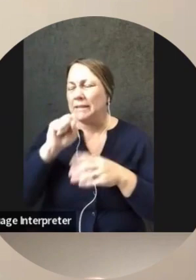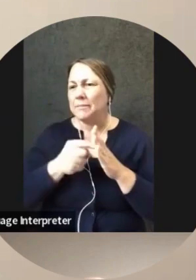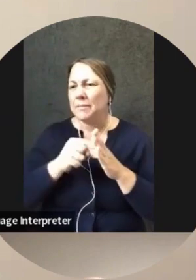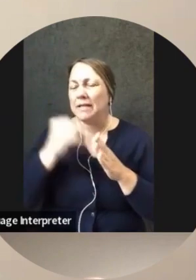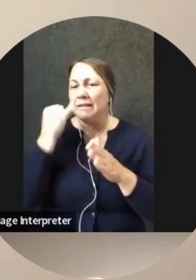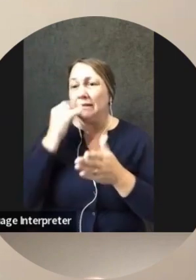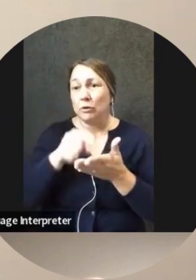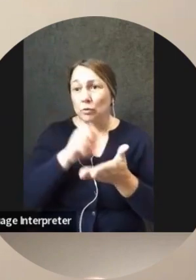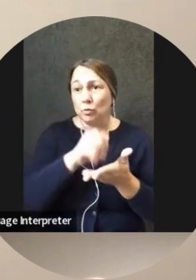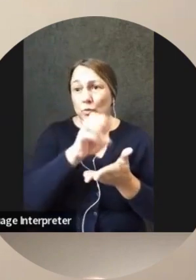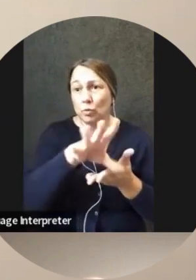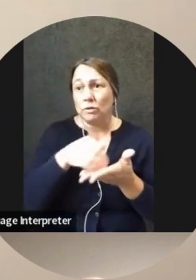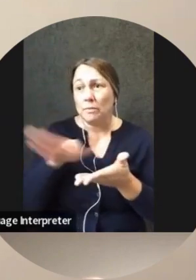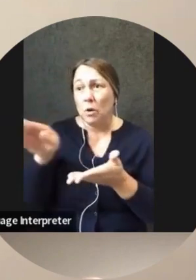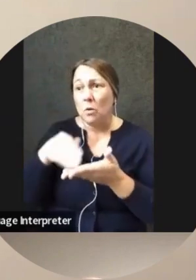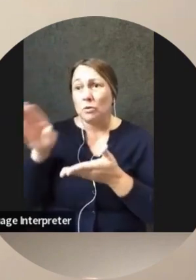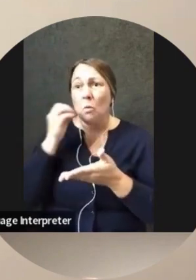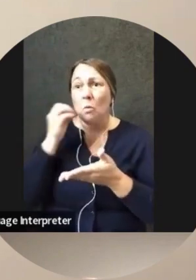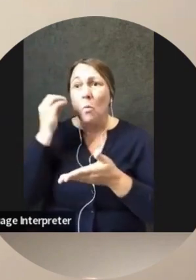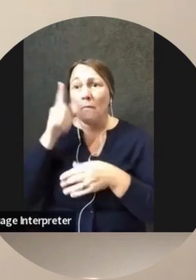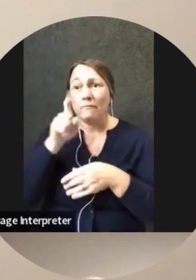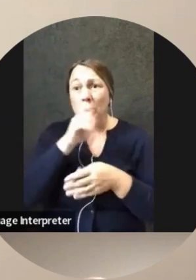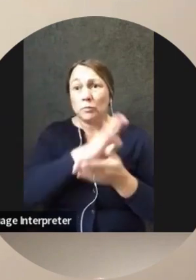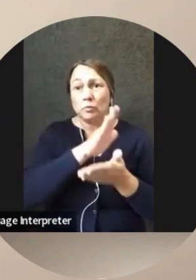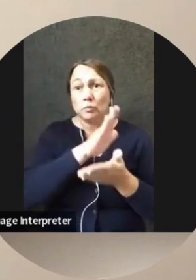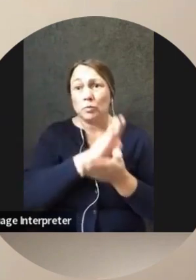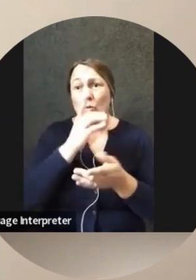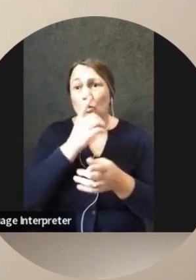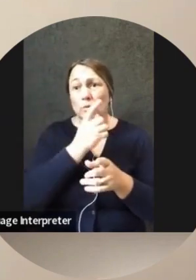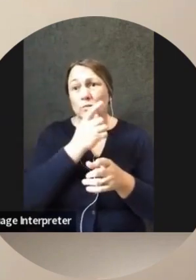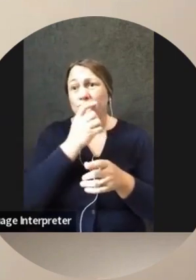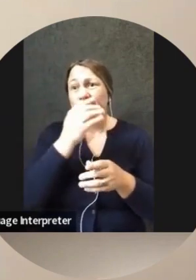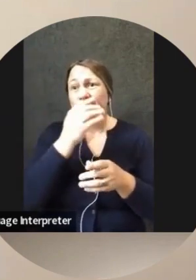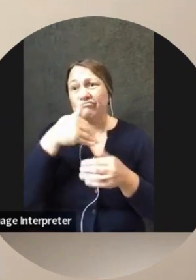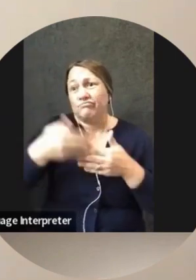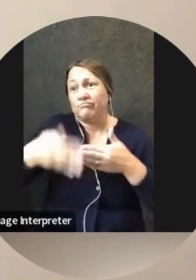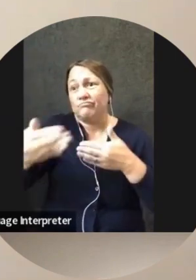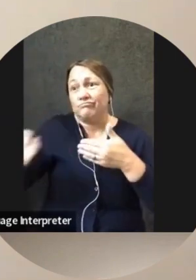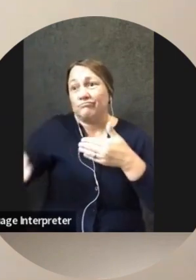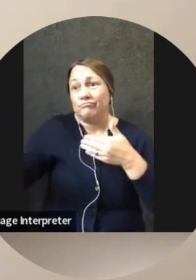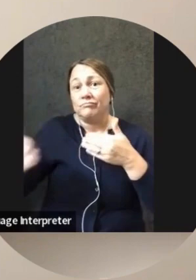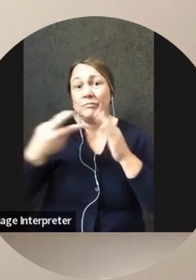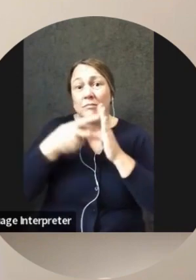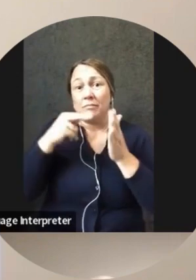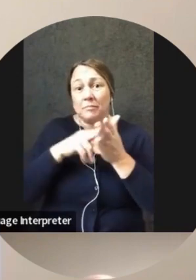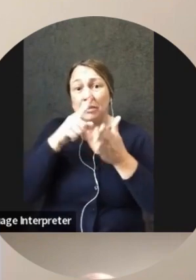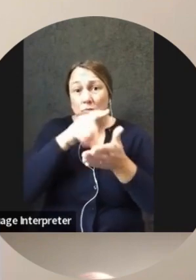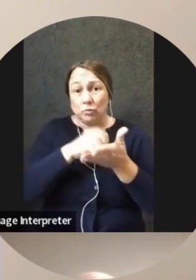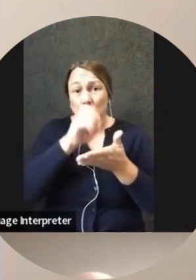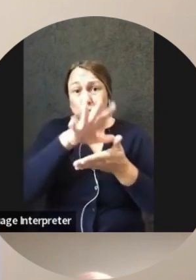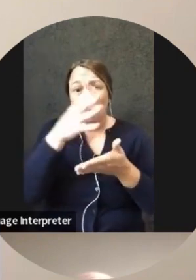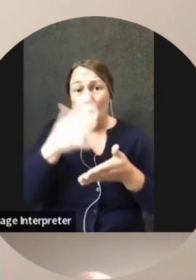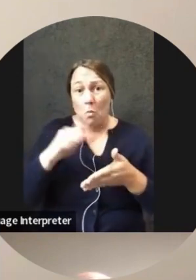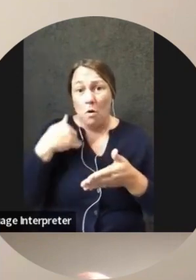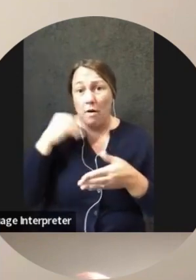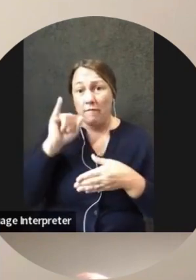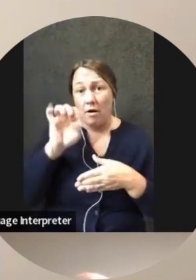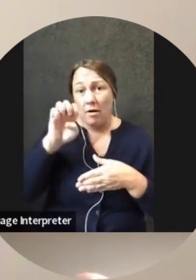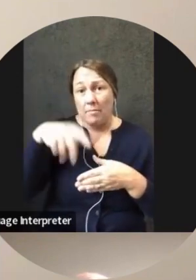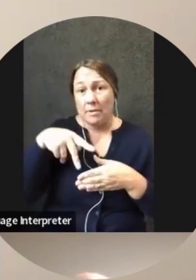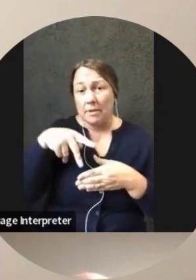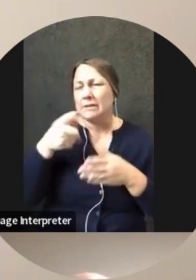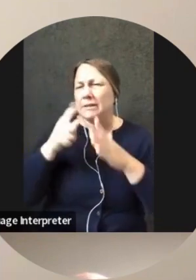student is being sent home regularly from school, was this student had an IEP? Like I said, I missed the beginning of the